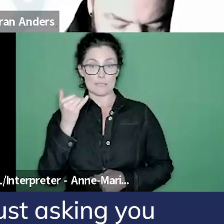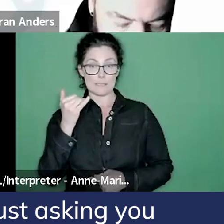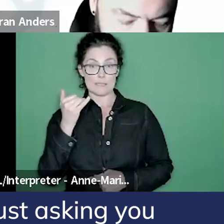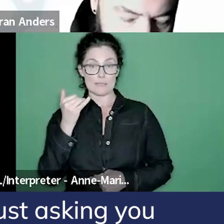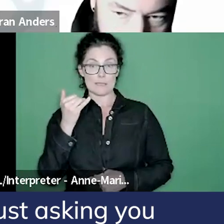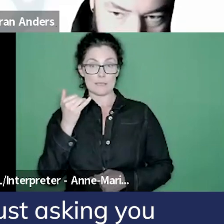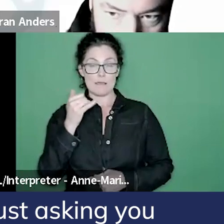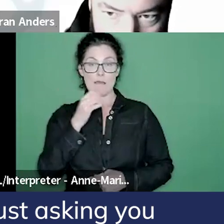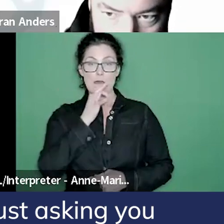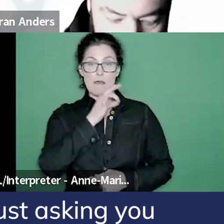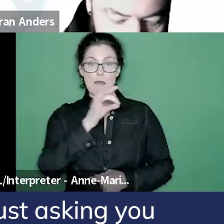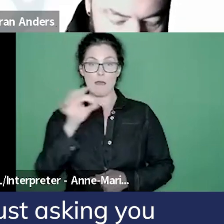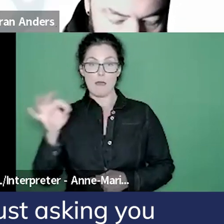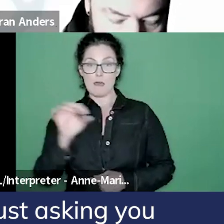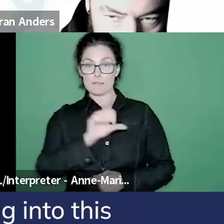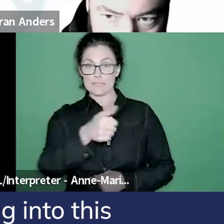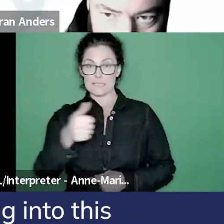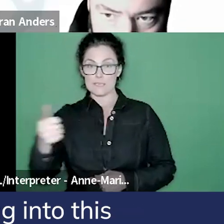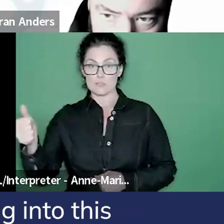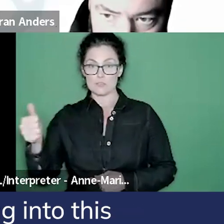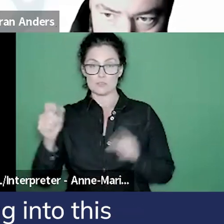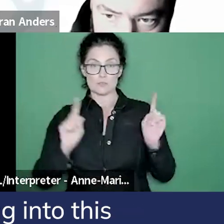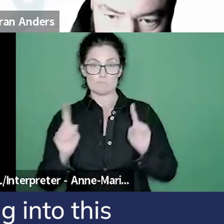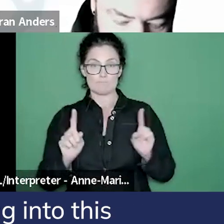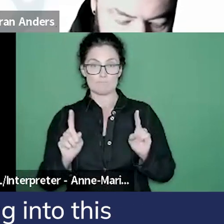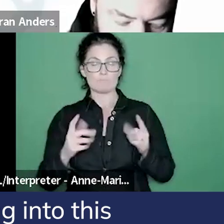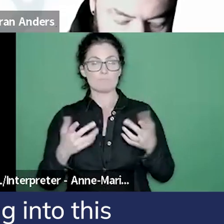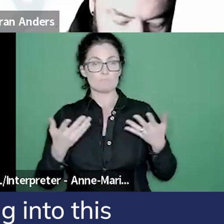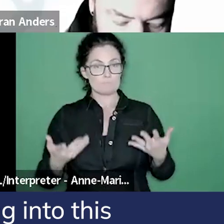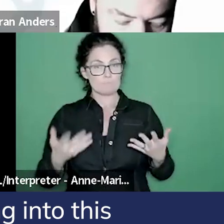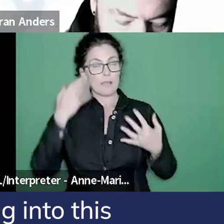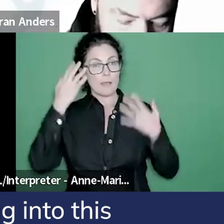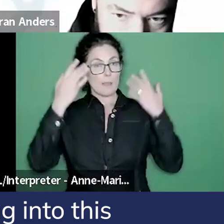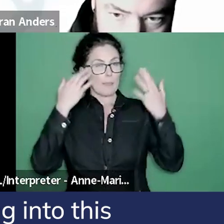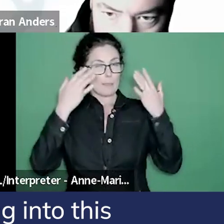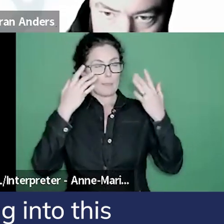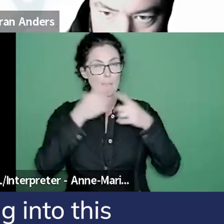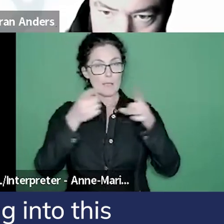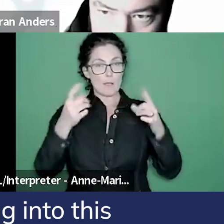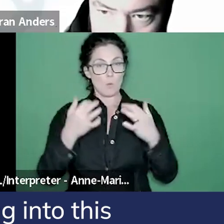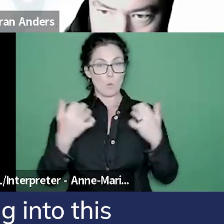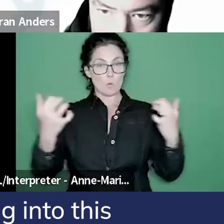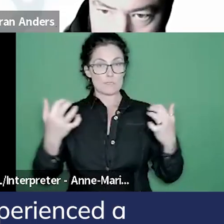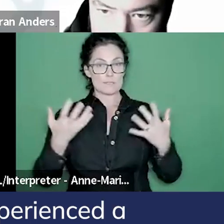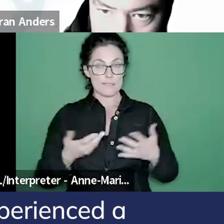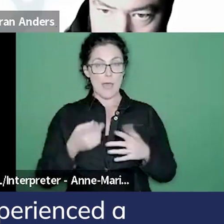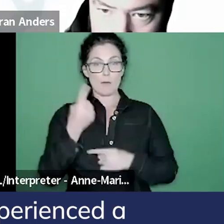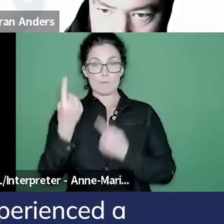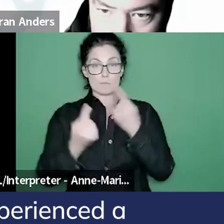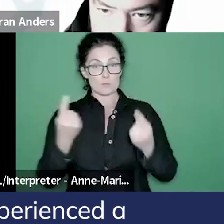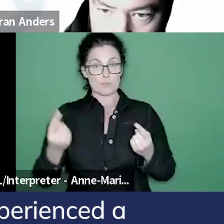by just asking you all in turn, thinking about people who are listening into this webinar, who are supporting families. They